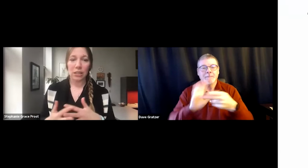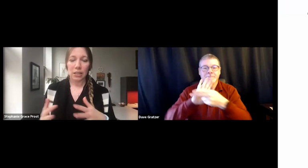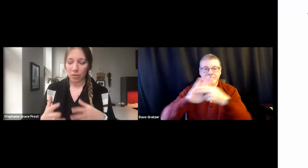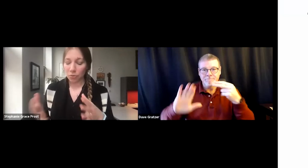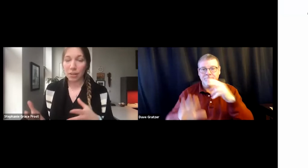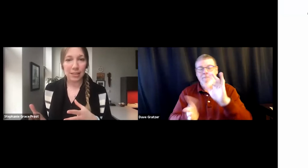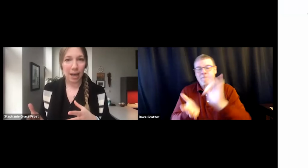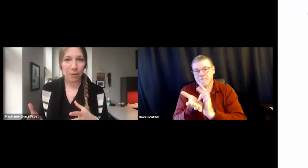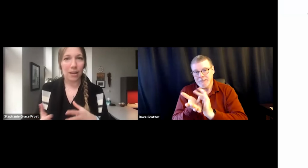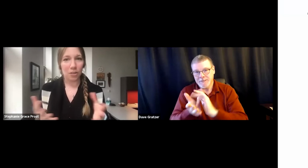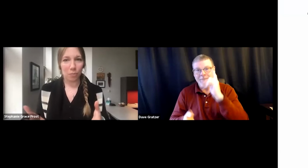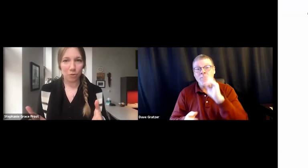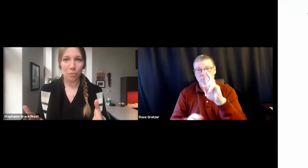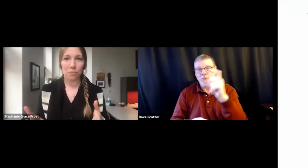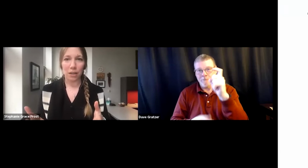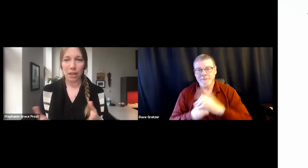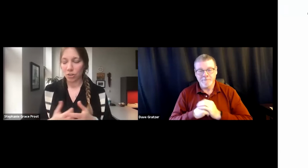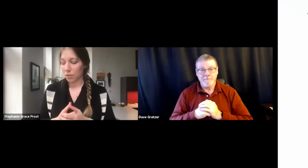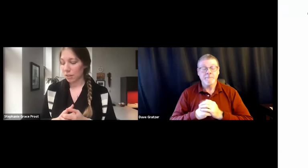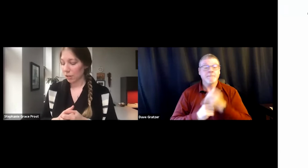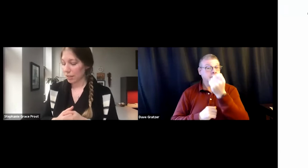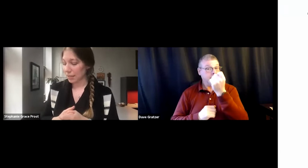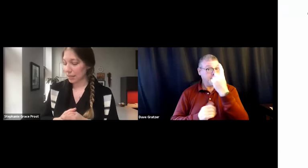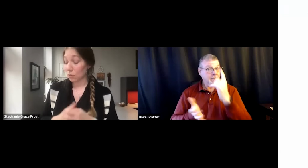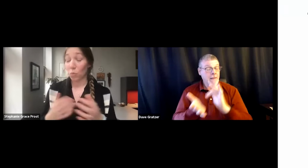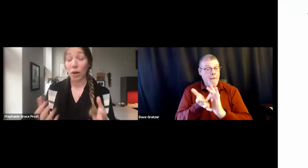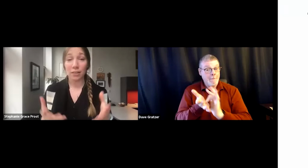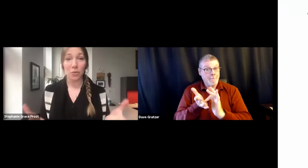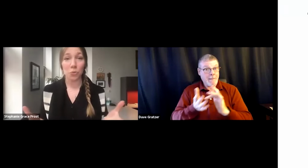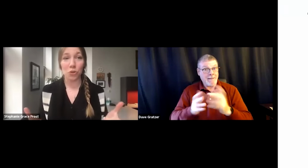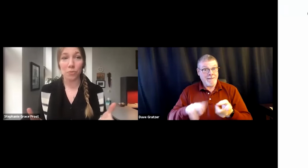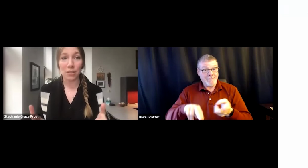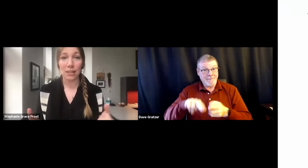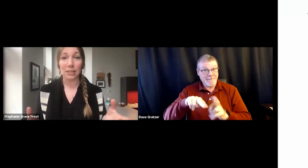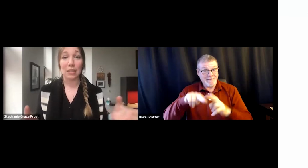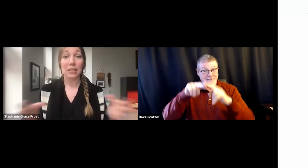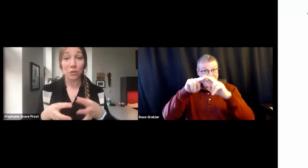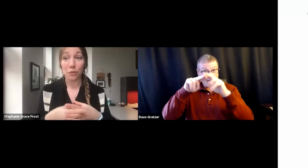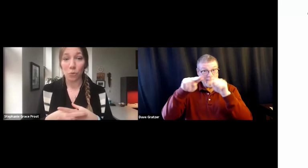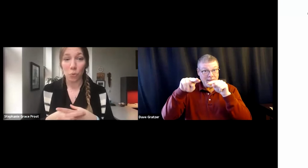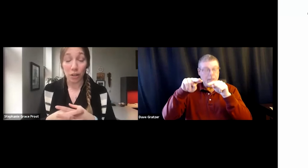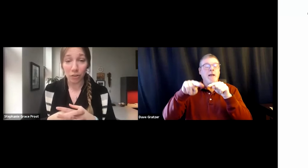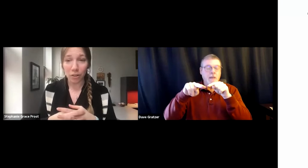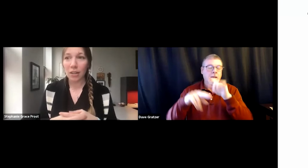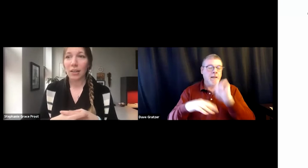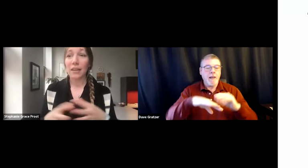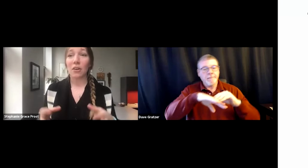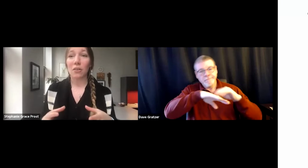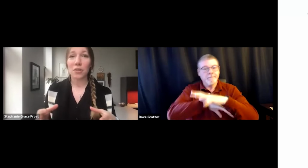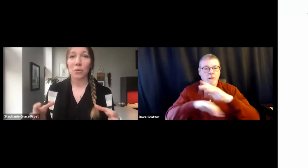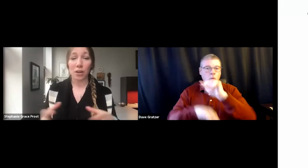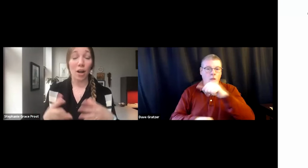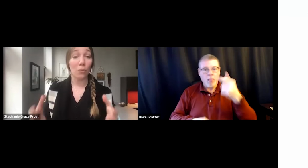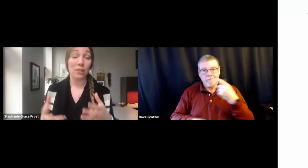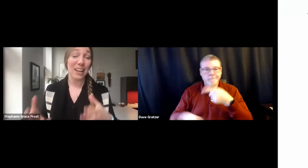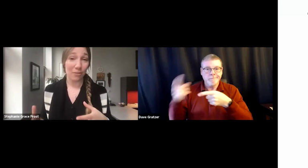medication. And two things happen as our prescription medication use increases. One, those prescriptions can interfere with one another, and they can